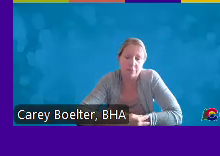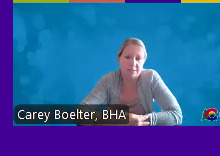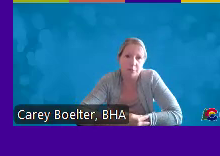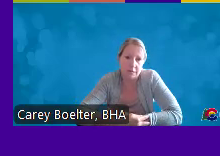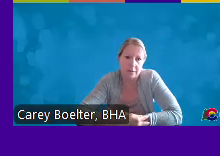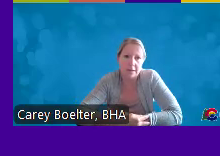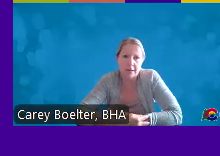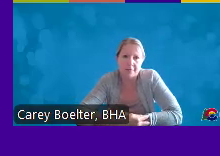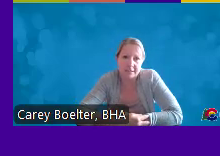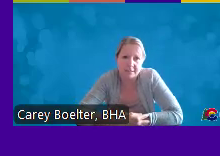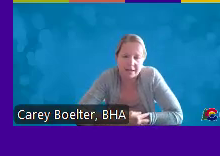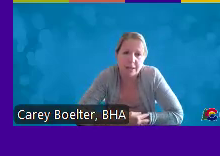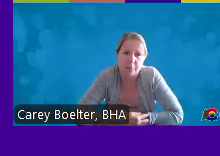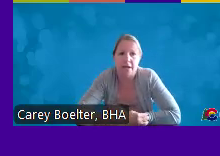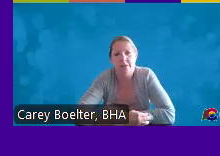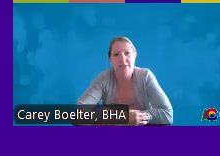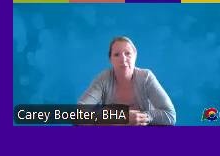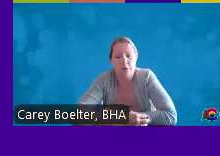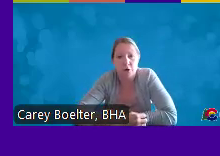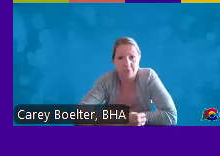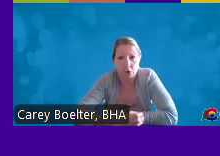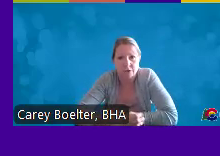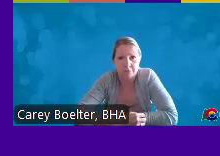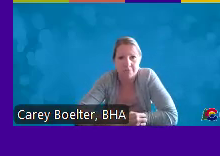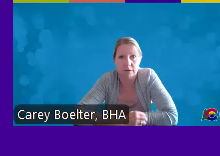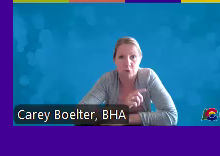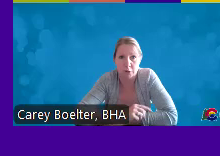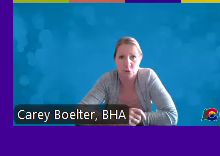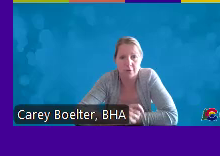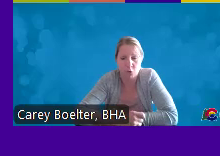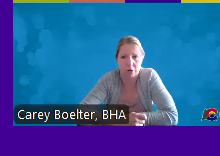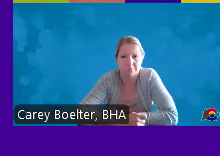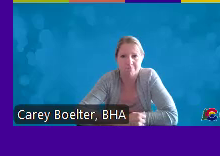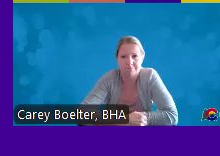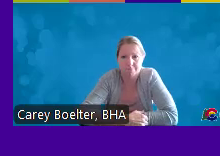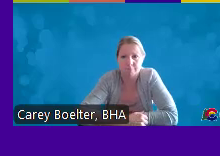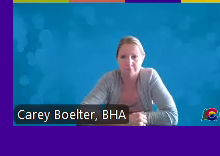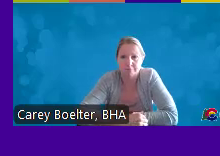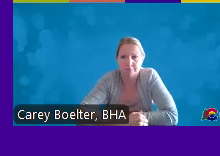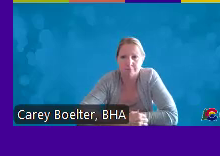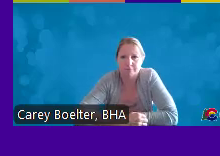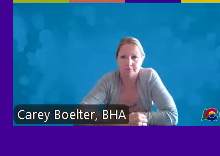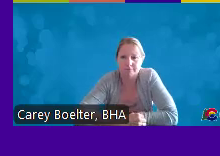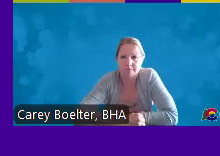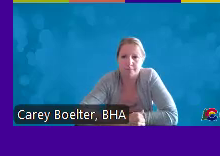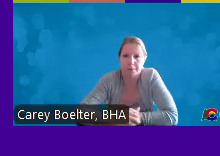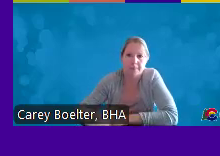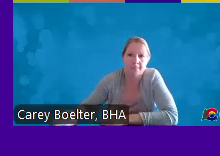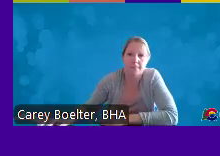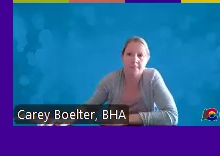will need to be submitted if that is not done by December 31st of 2024.